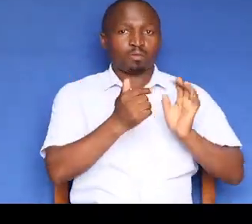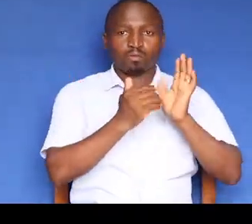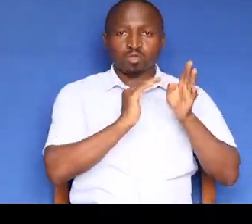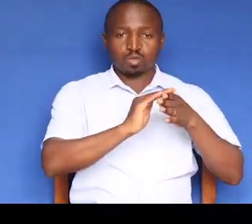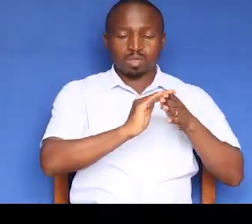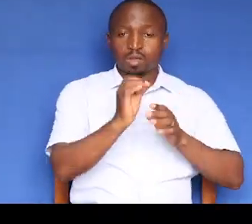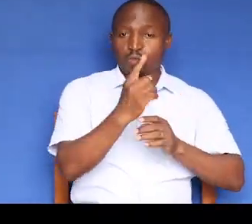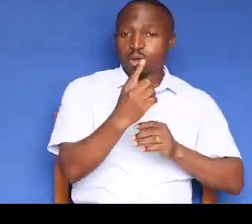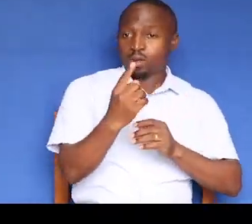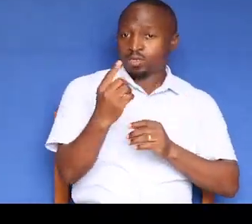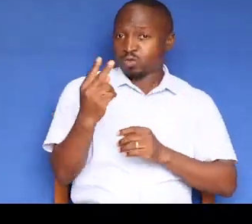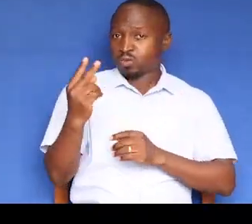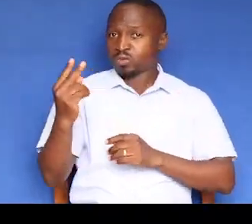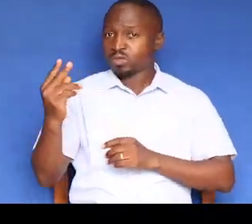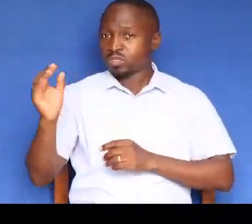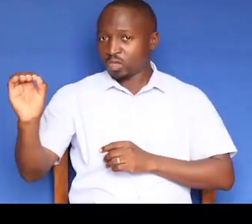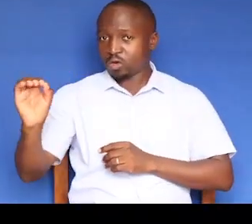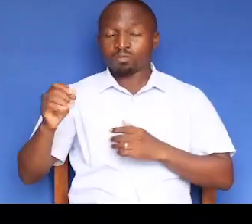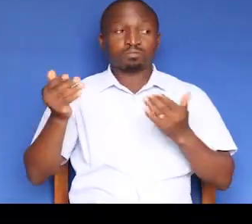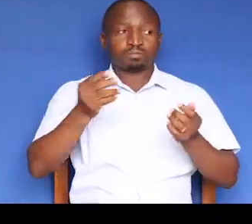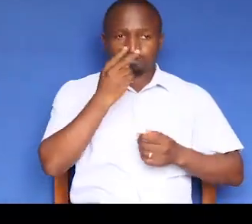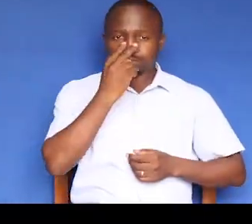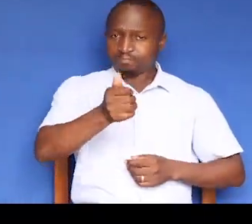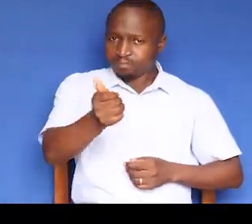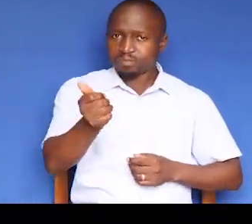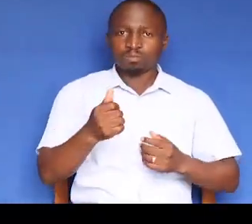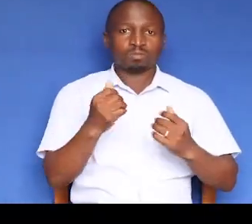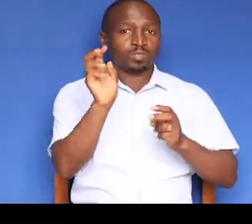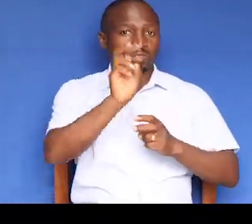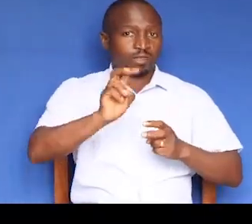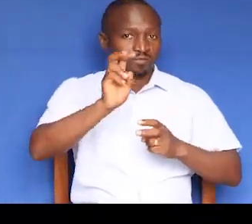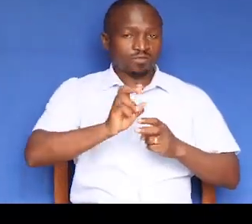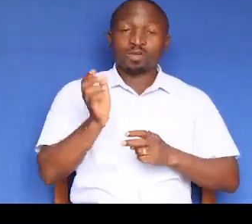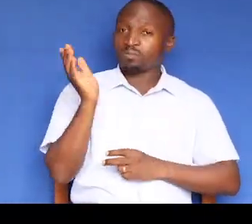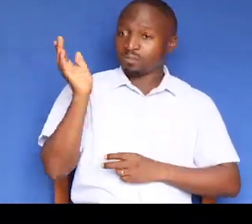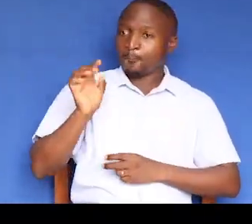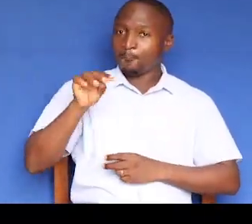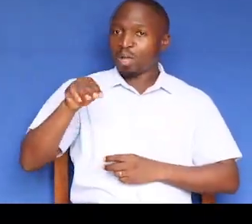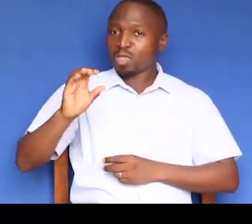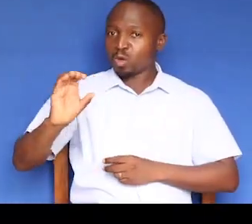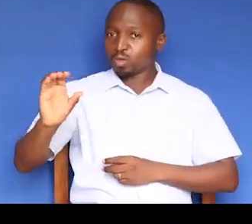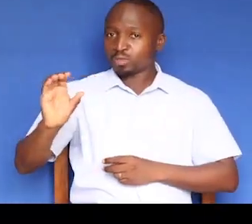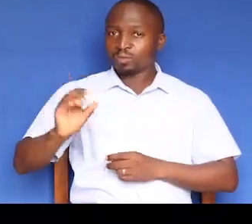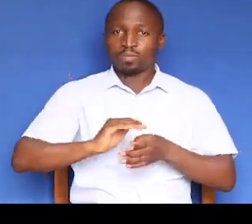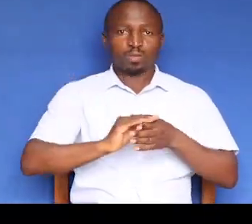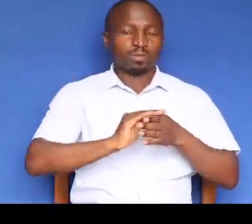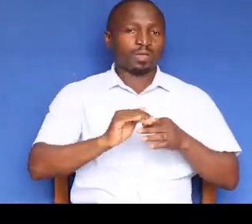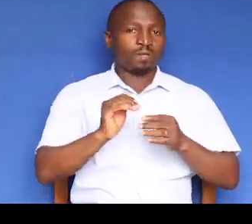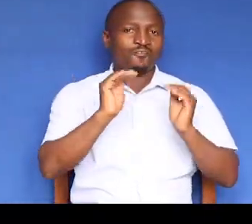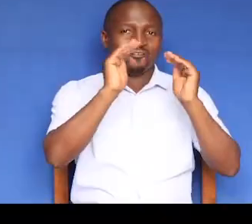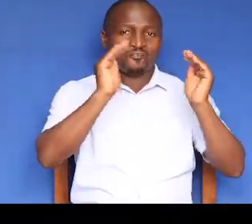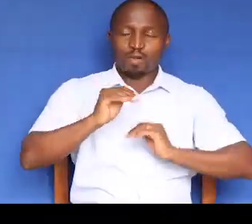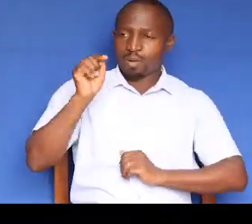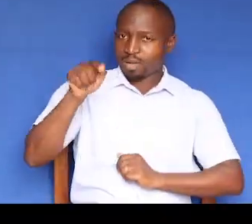at 1, at 2, at 0. So test yourself, compute these figures of marginal cost. Use the same